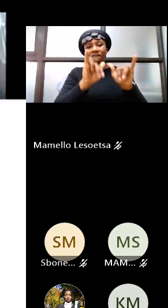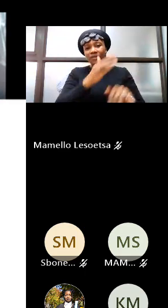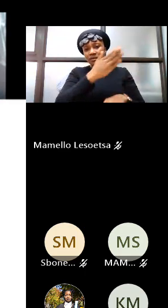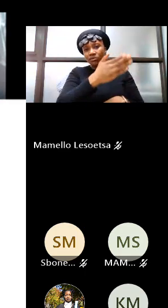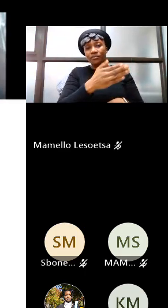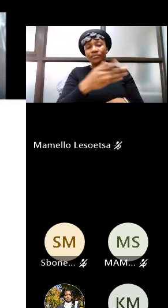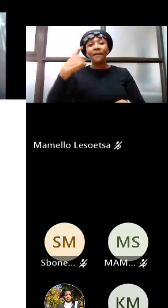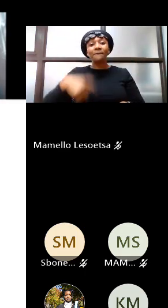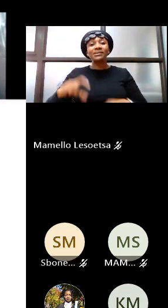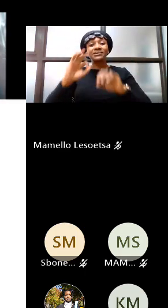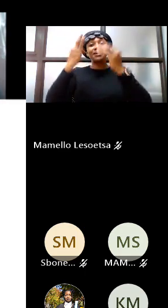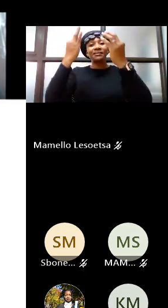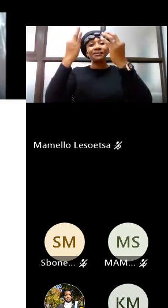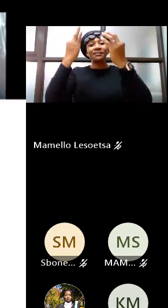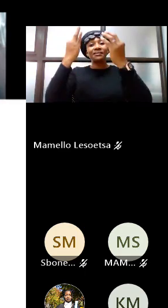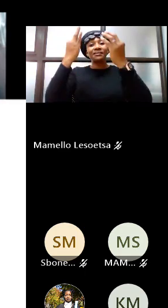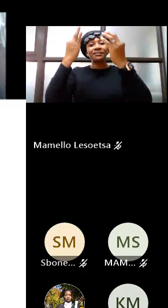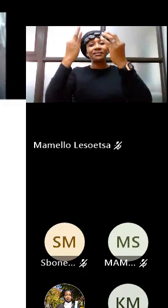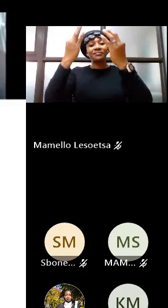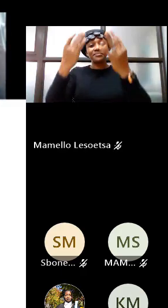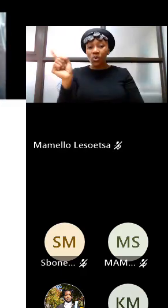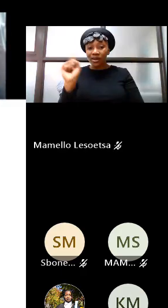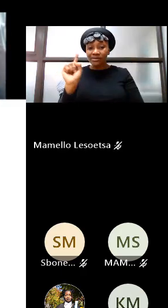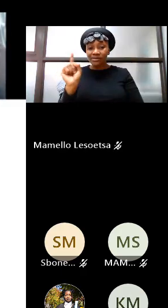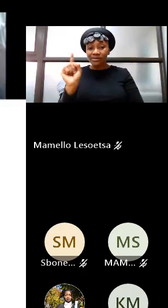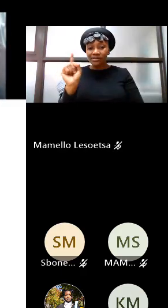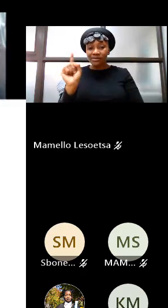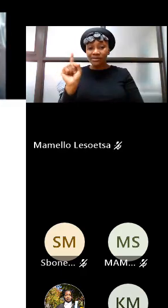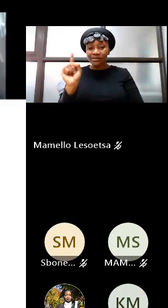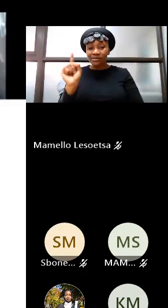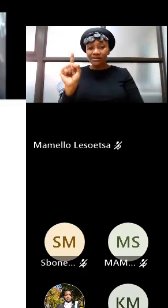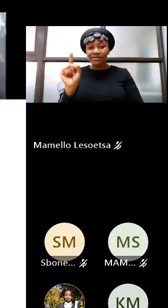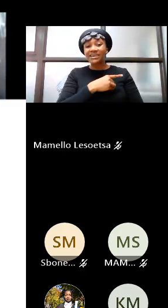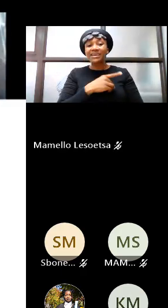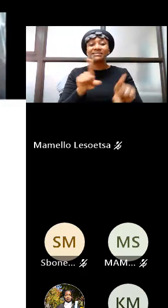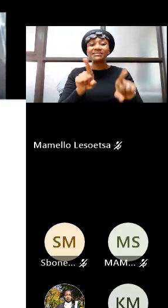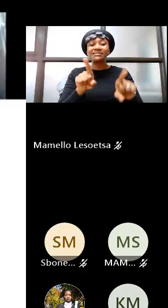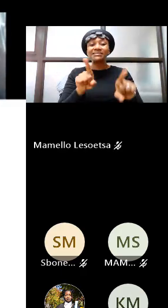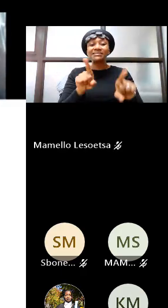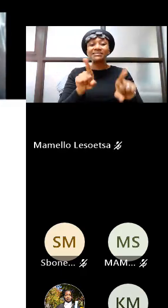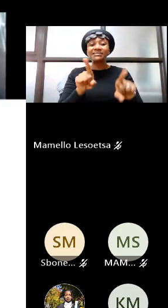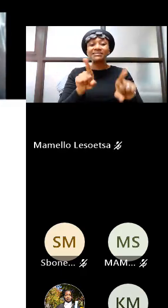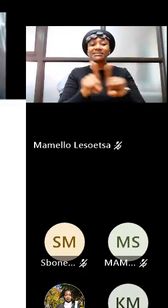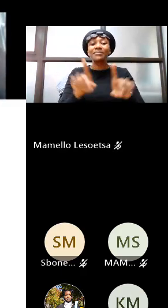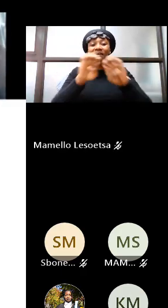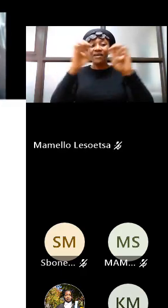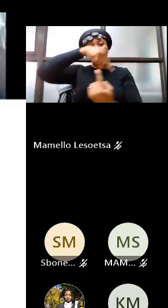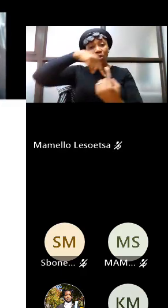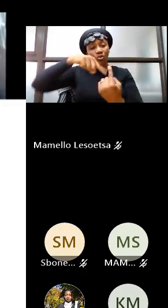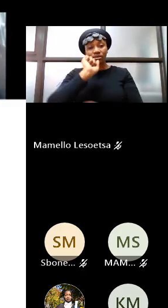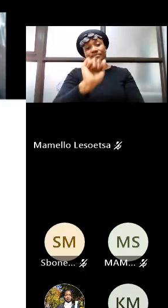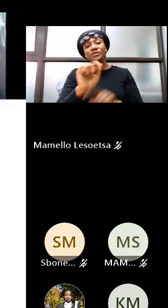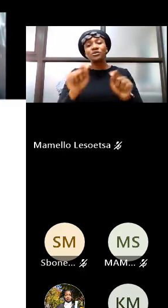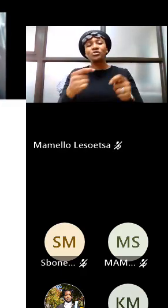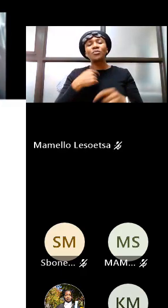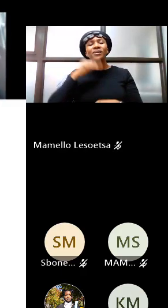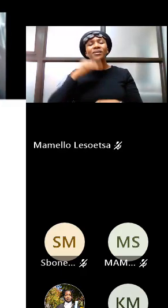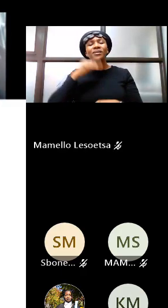is being the gender and so on, and the environment factors being the surrounding. So I think the